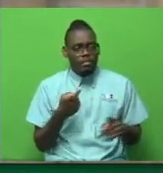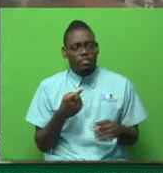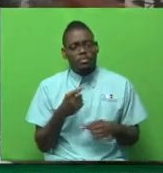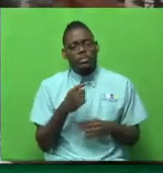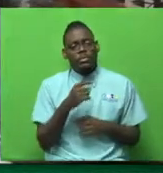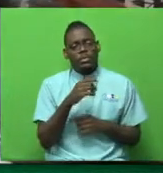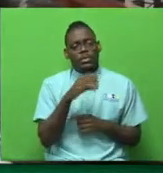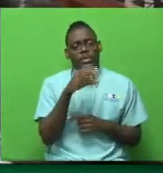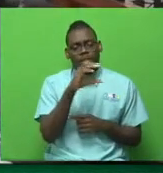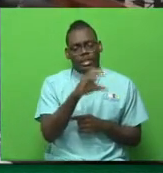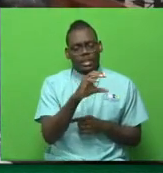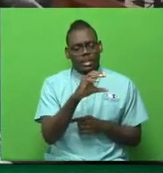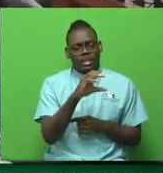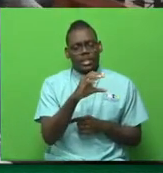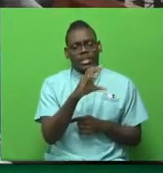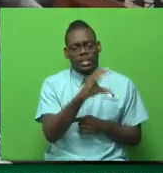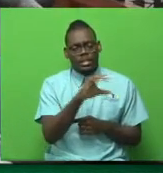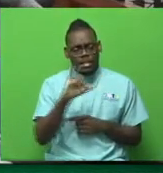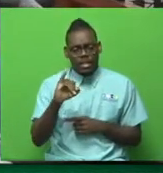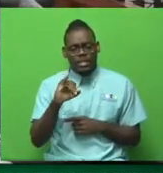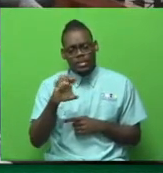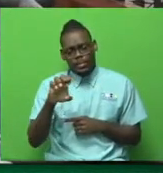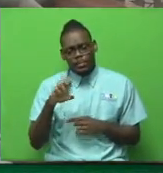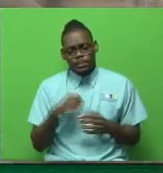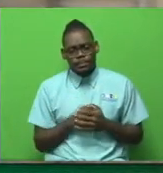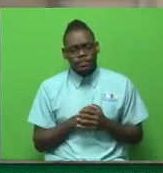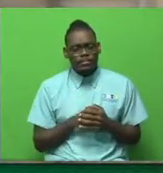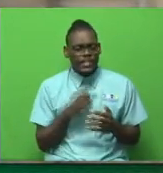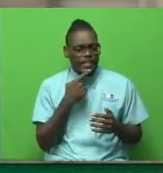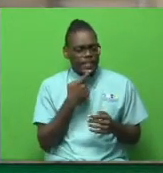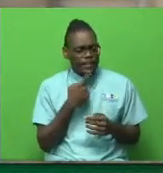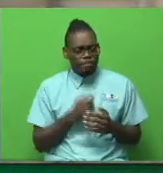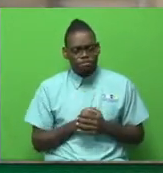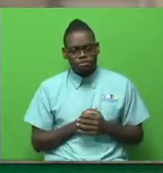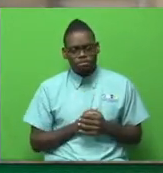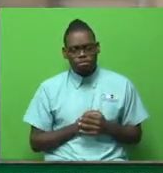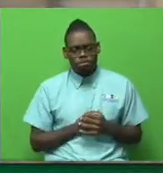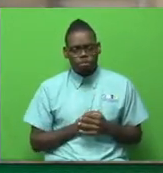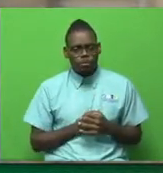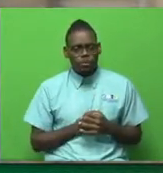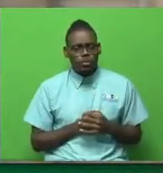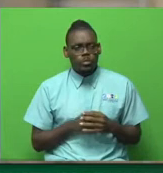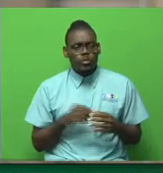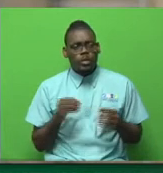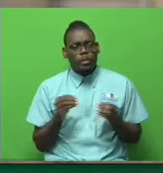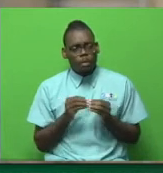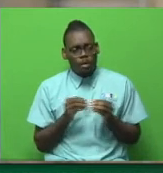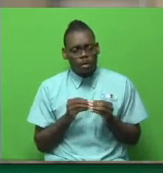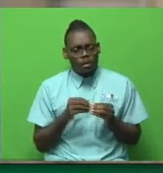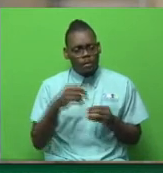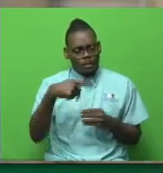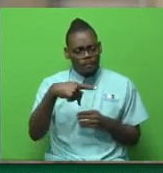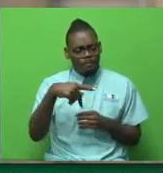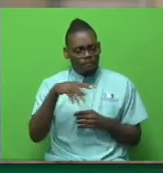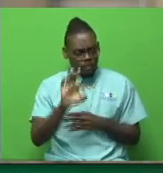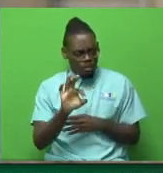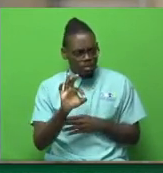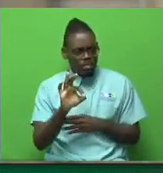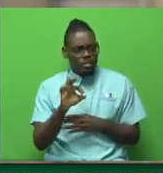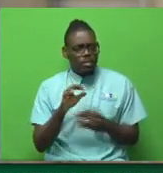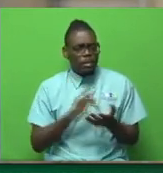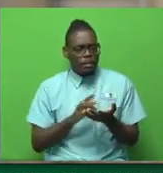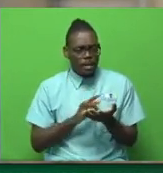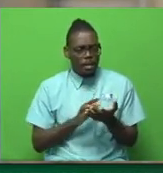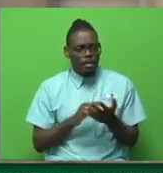he made the member made some comments about uh fisa's paxlovid drug that I'd like to